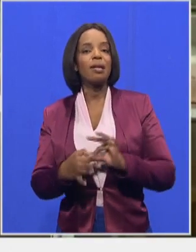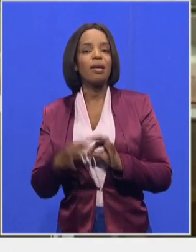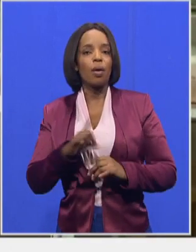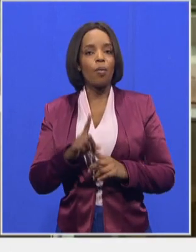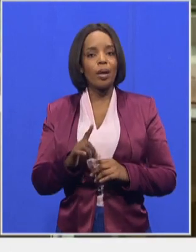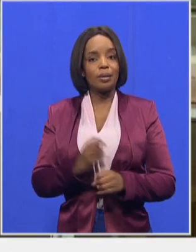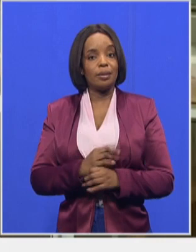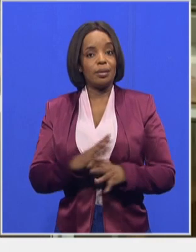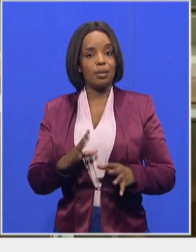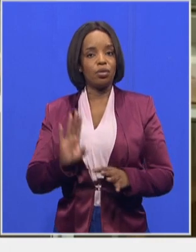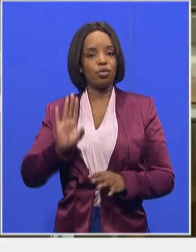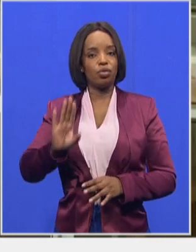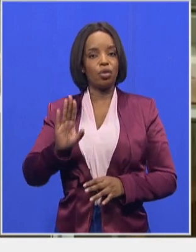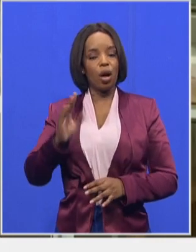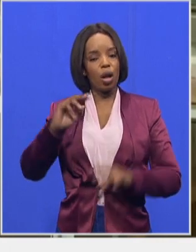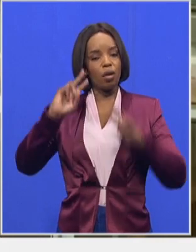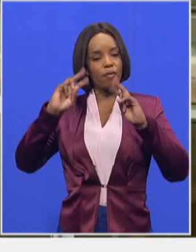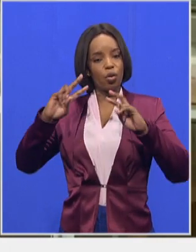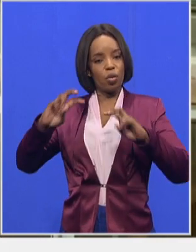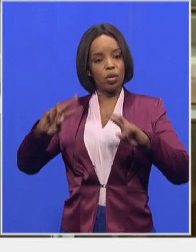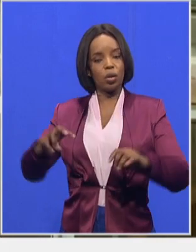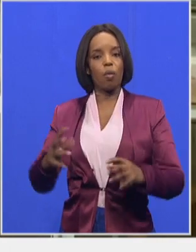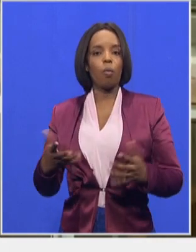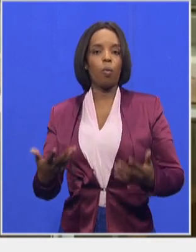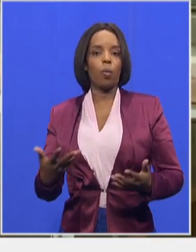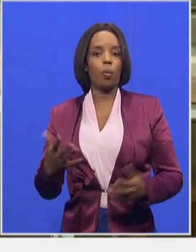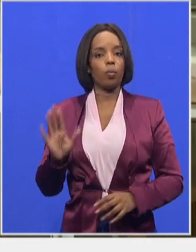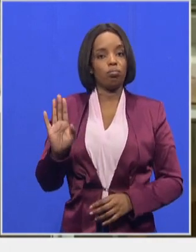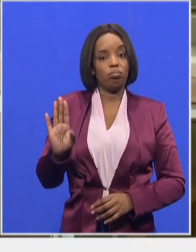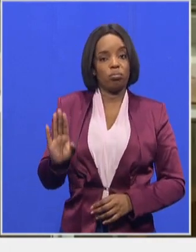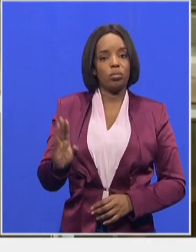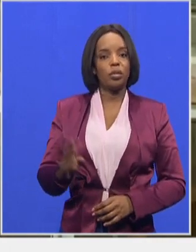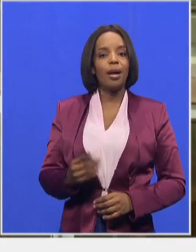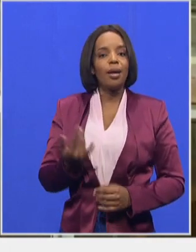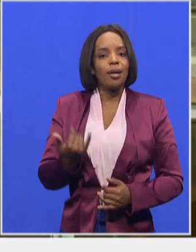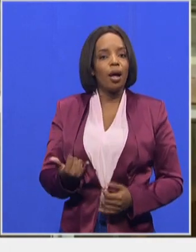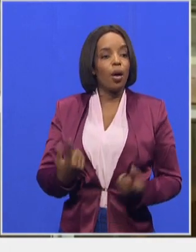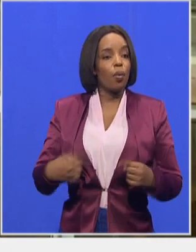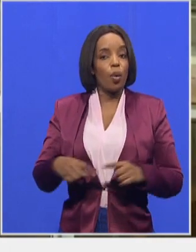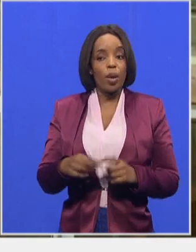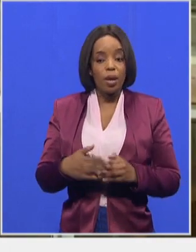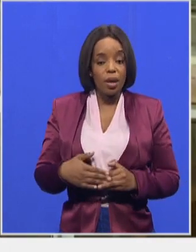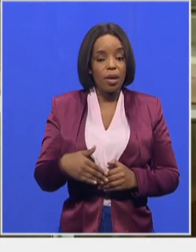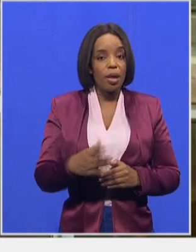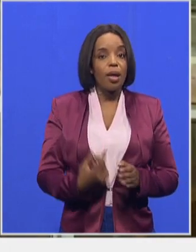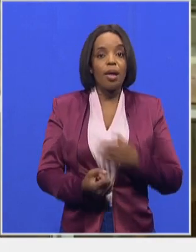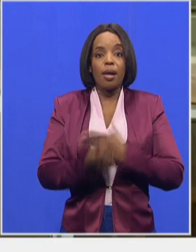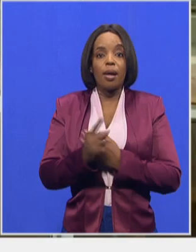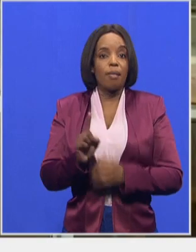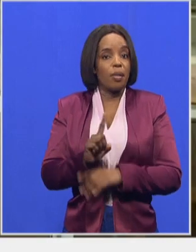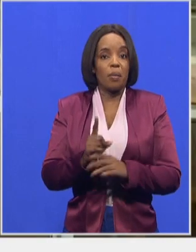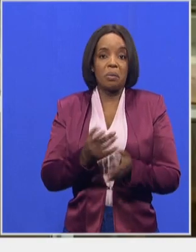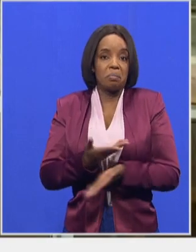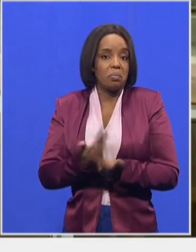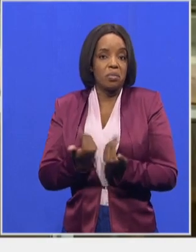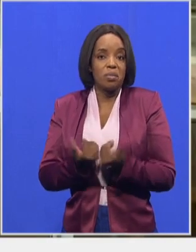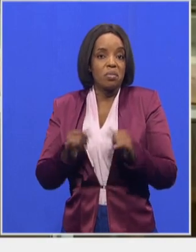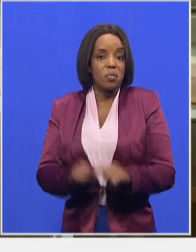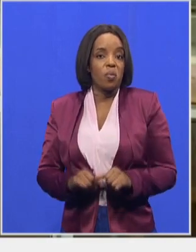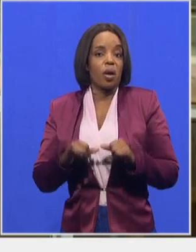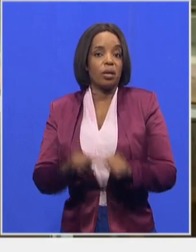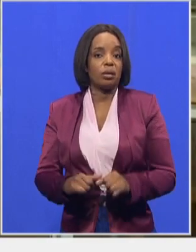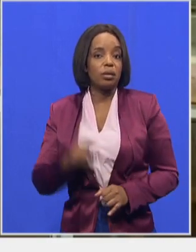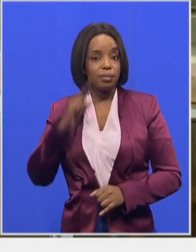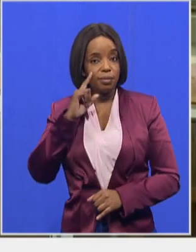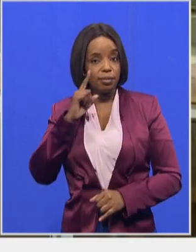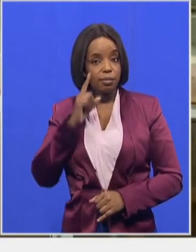this or the investigation for that matter? So where to from here, we don't know. We are still waiting to find out whether this does